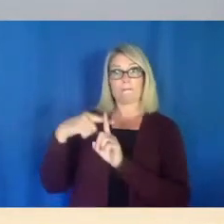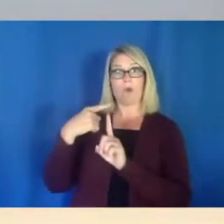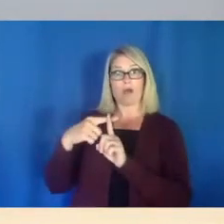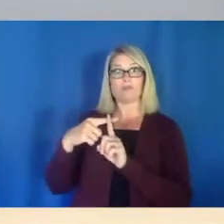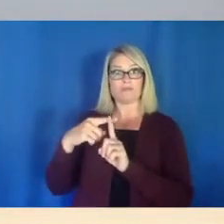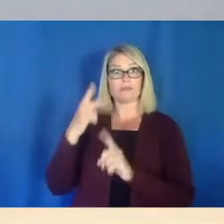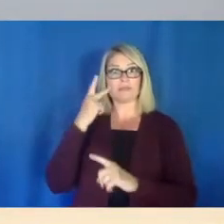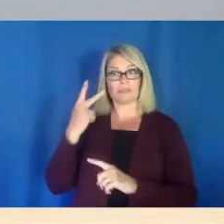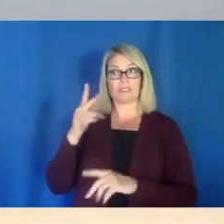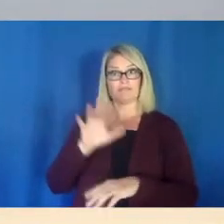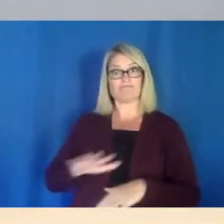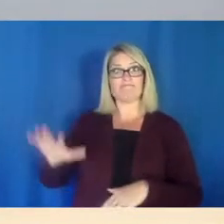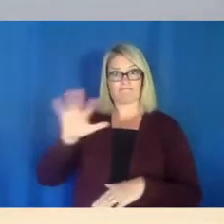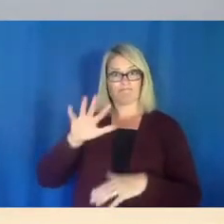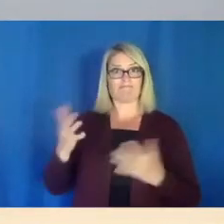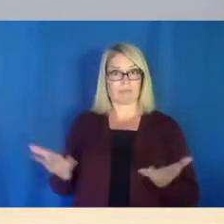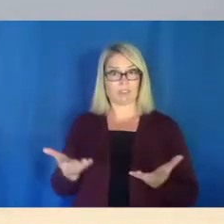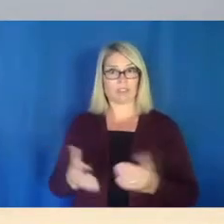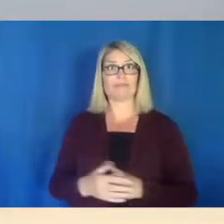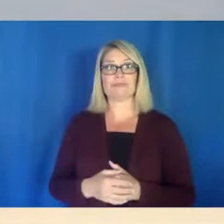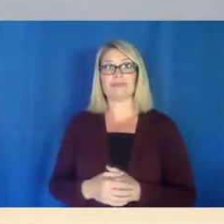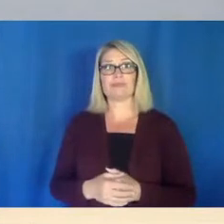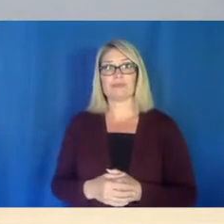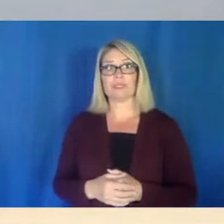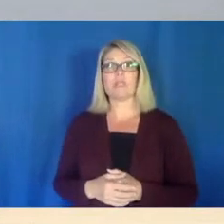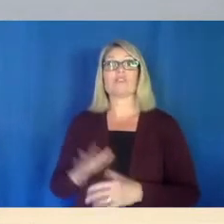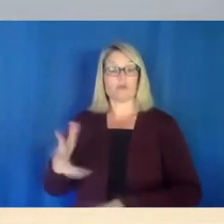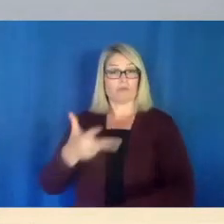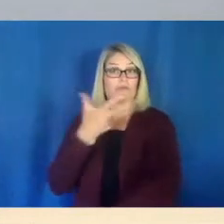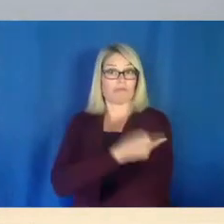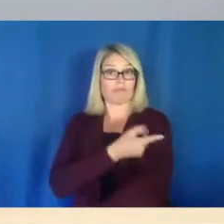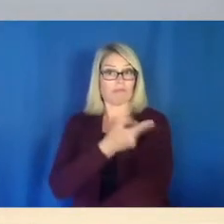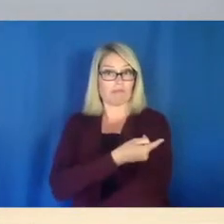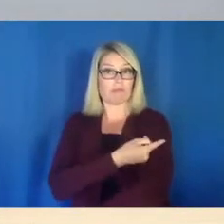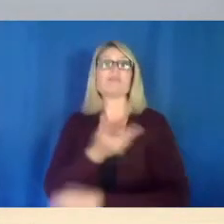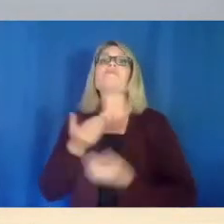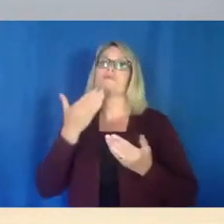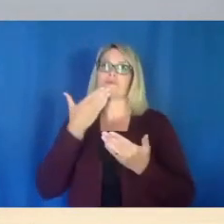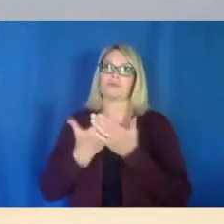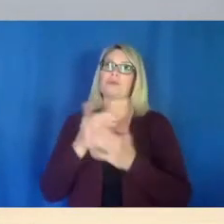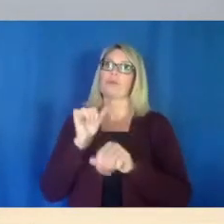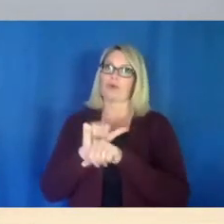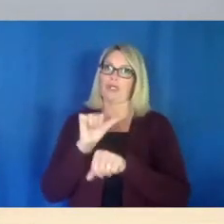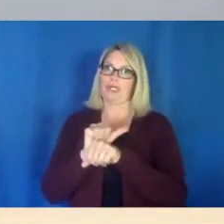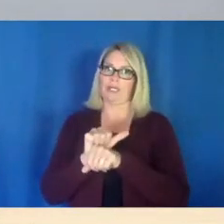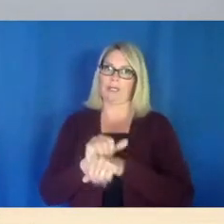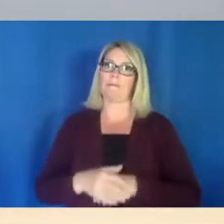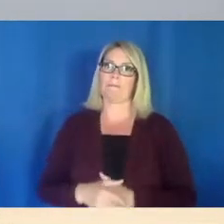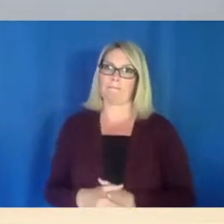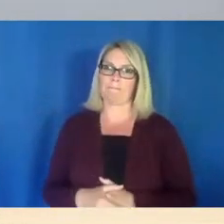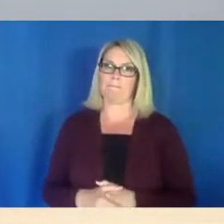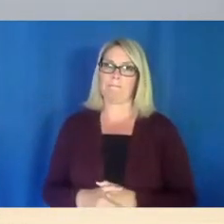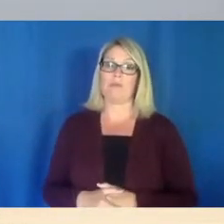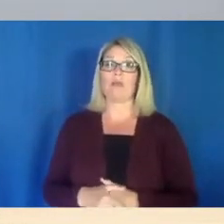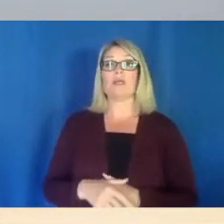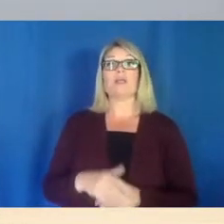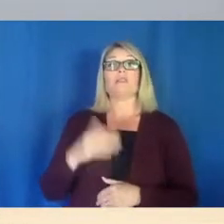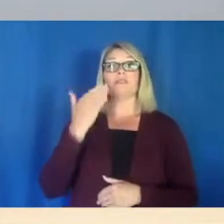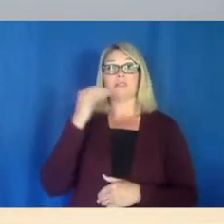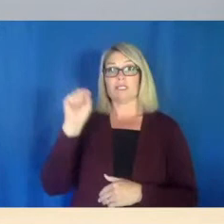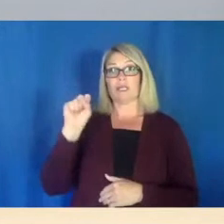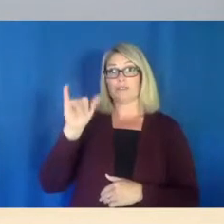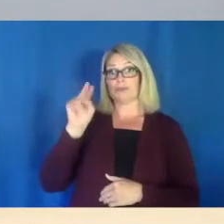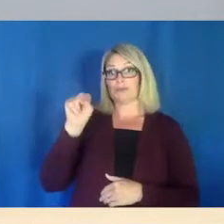public health measures and COVID-19 vaccines are working. As of Saturday, June the 12th, we